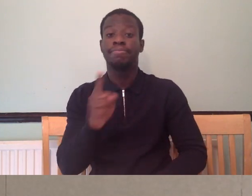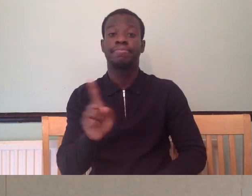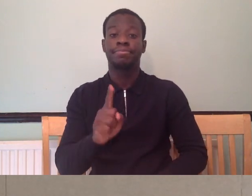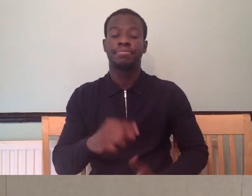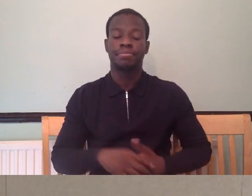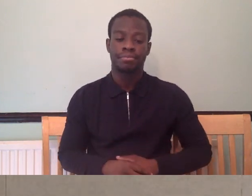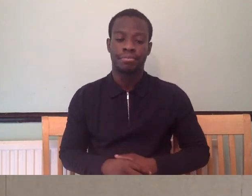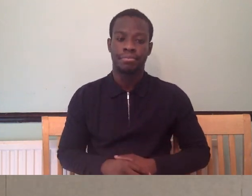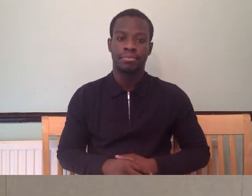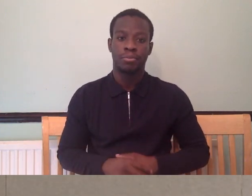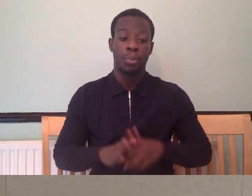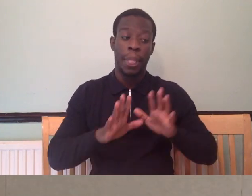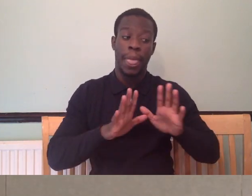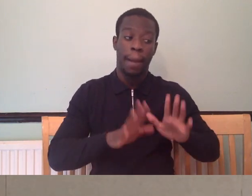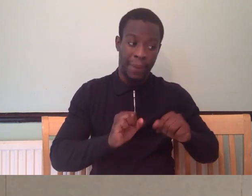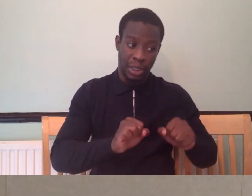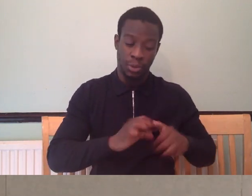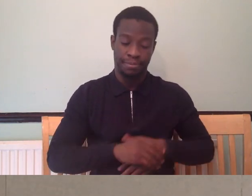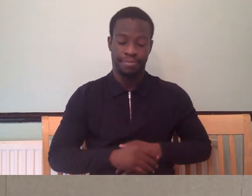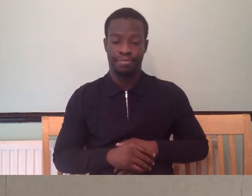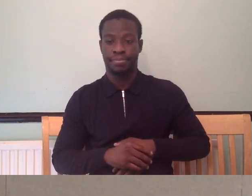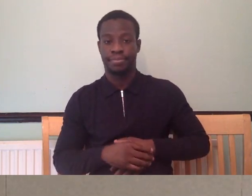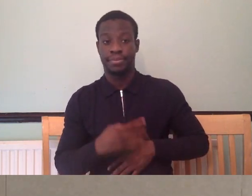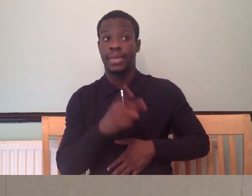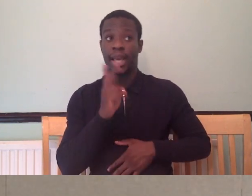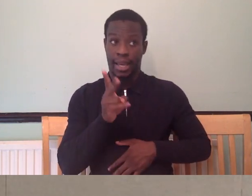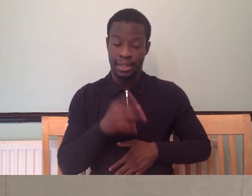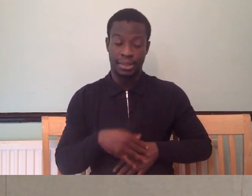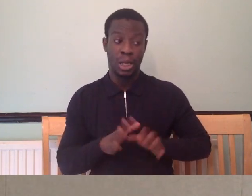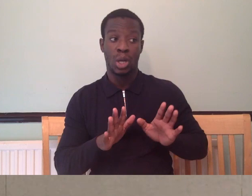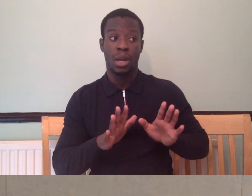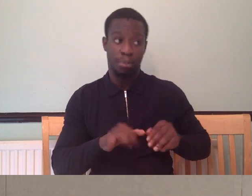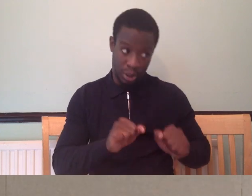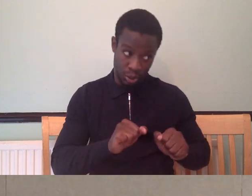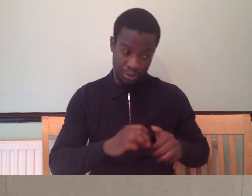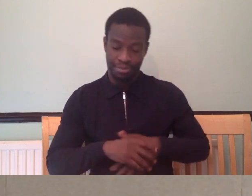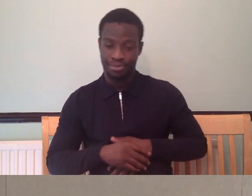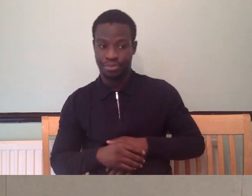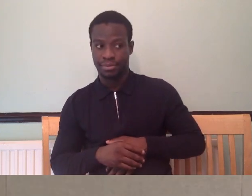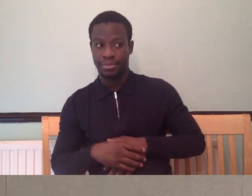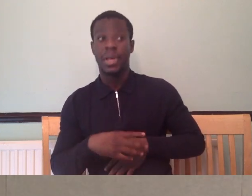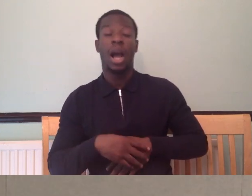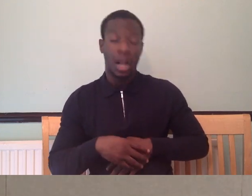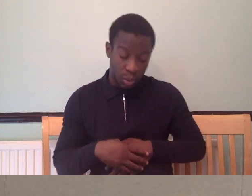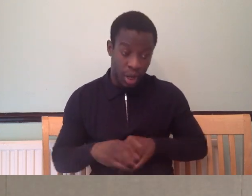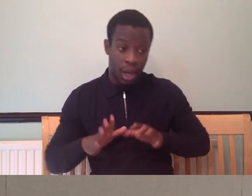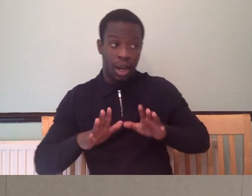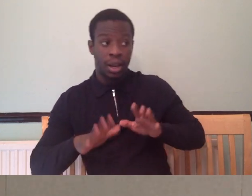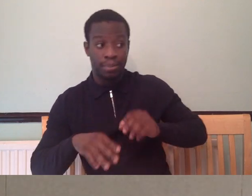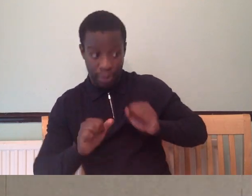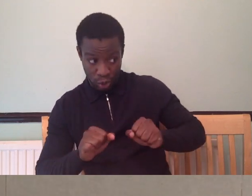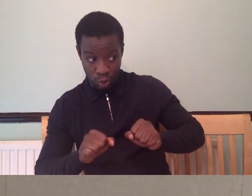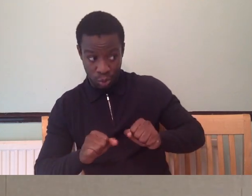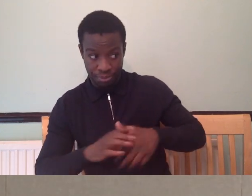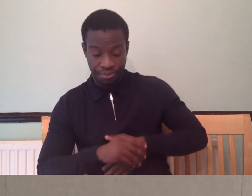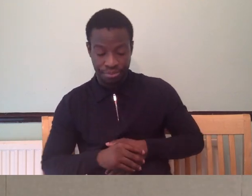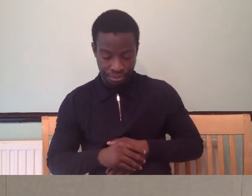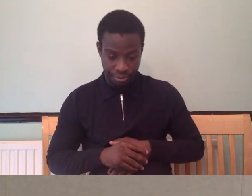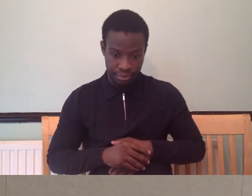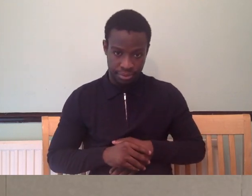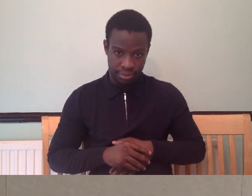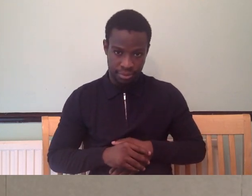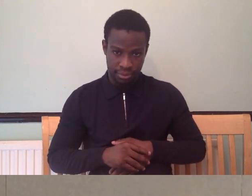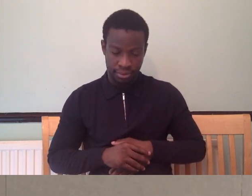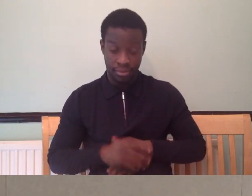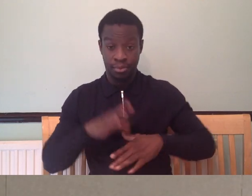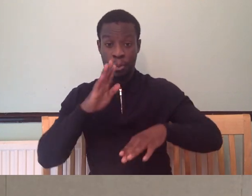say, bless you. And then she sneezes again, and I'll say, bless you. And then she sneezes again, and I'll say, bless you.